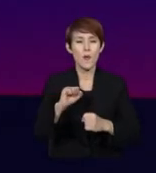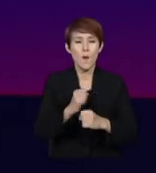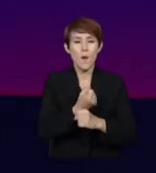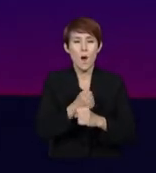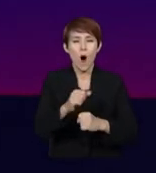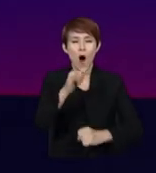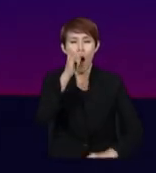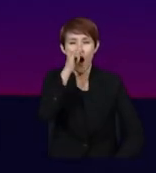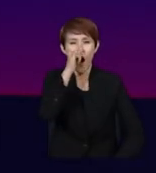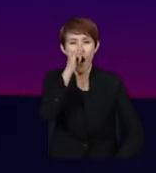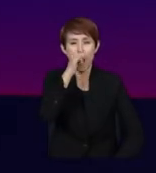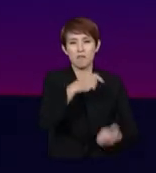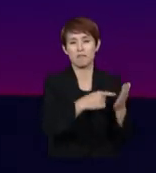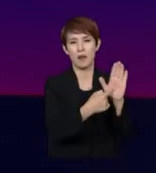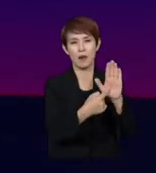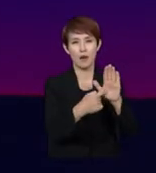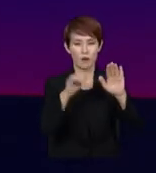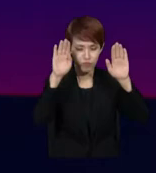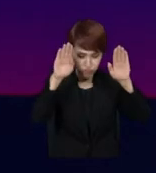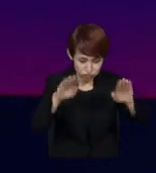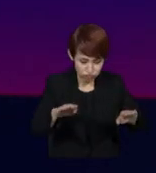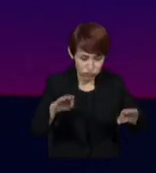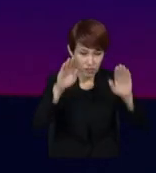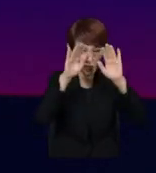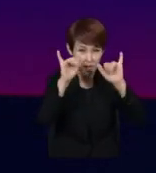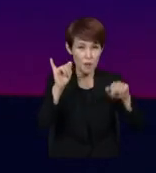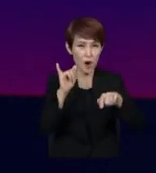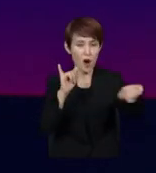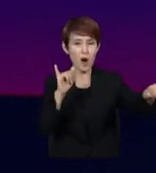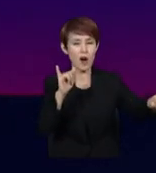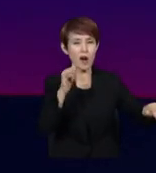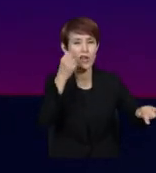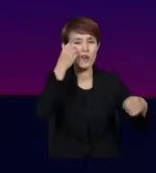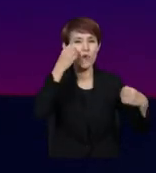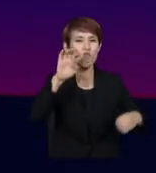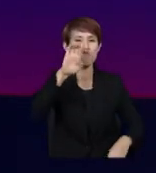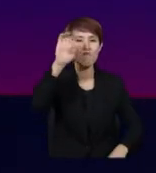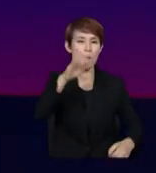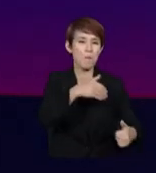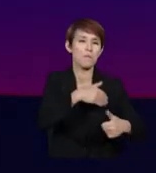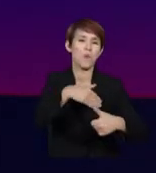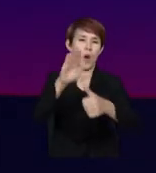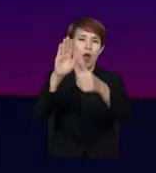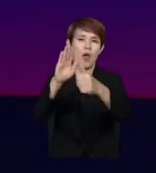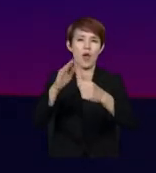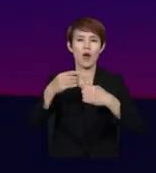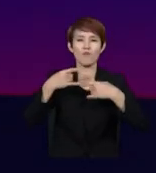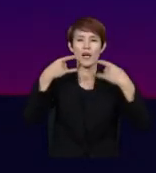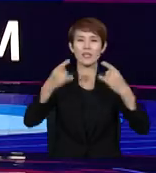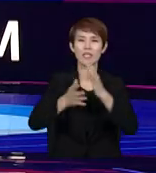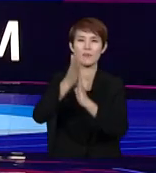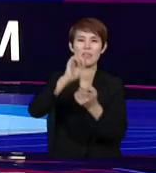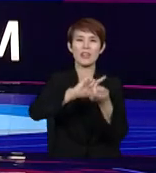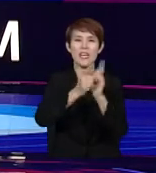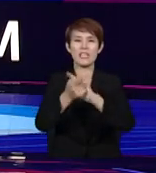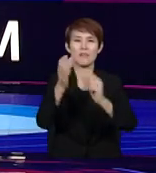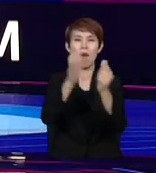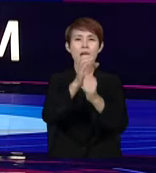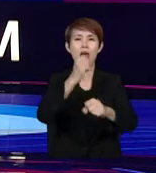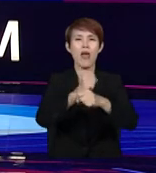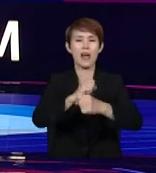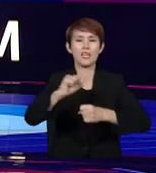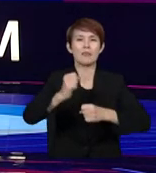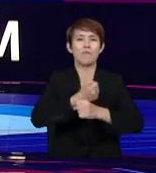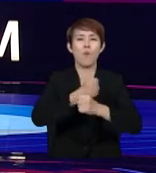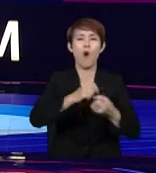French citizens. This is, ladies and gentlemen, one of the major trends we do see in a number of countries, the mainstreaming of